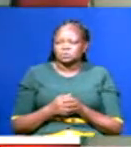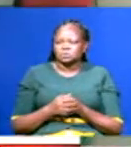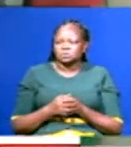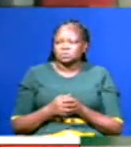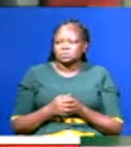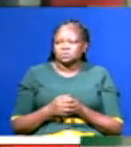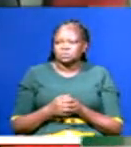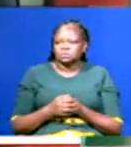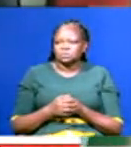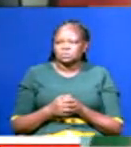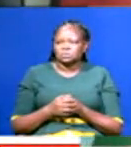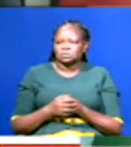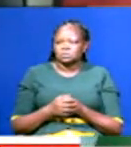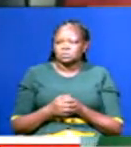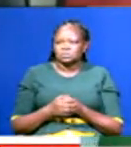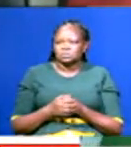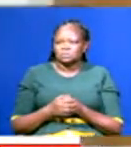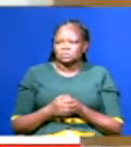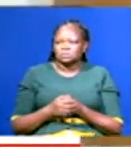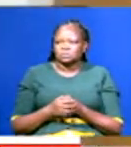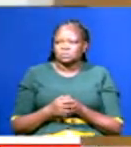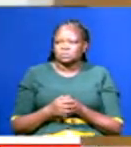Prime Edition.